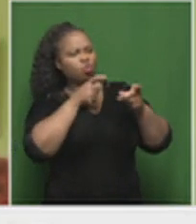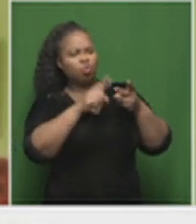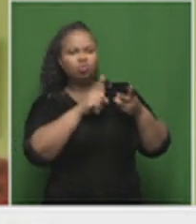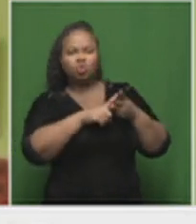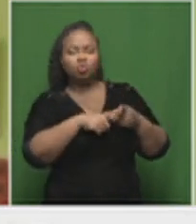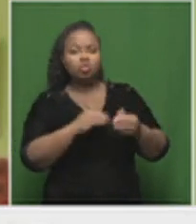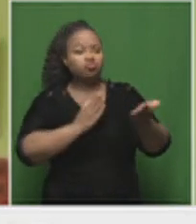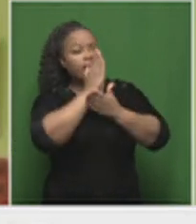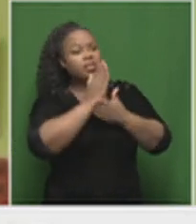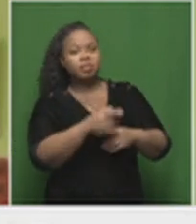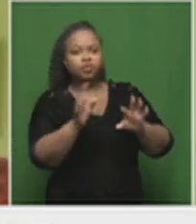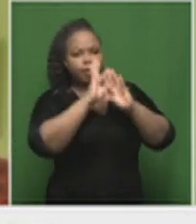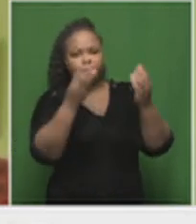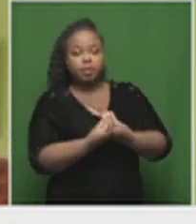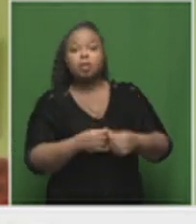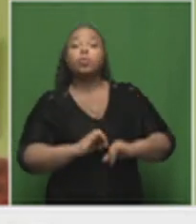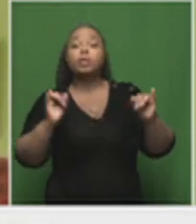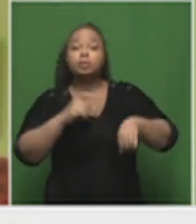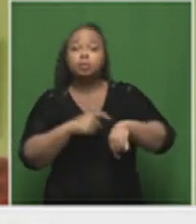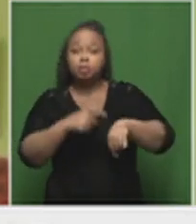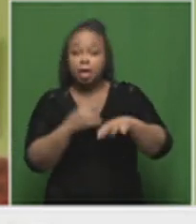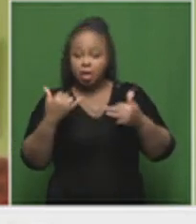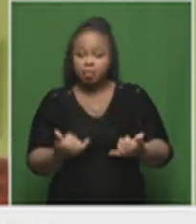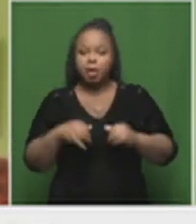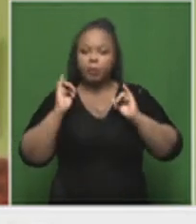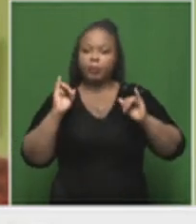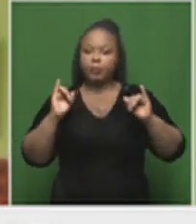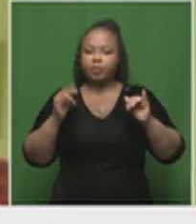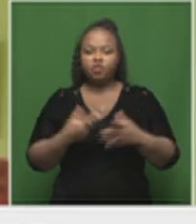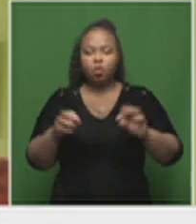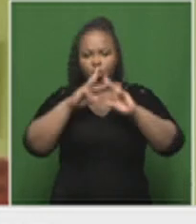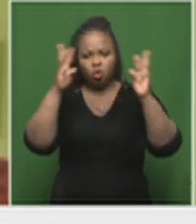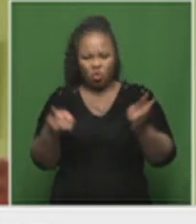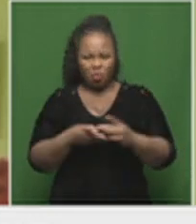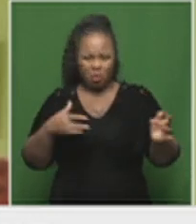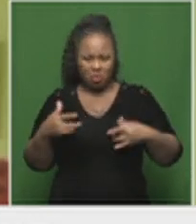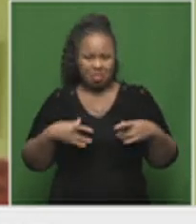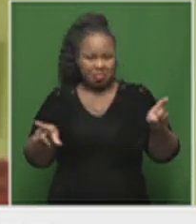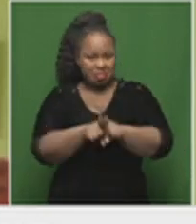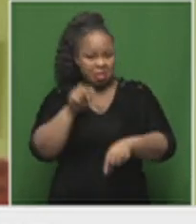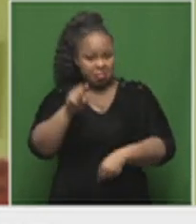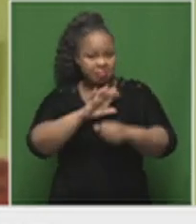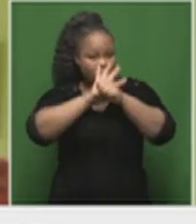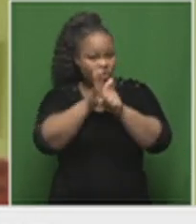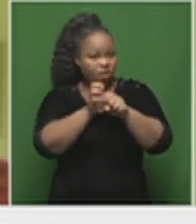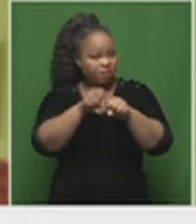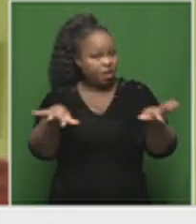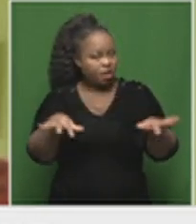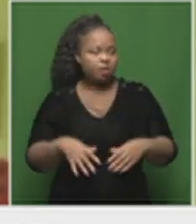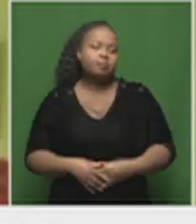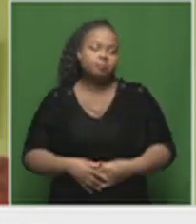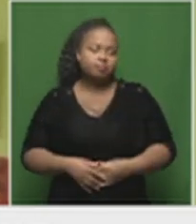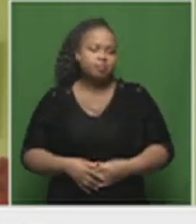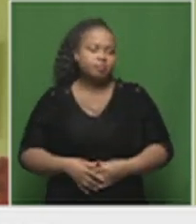rights, particularly in times of emergencies of global concern, such as this current coronavirus